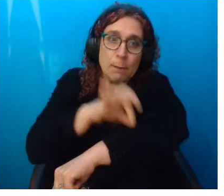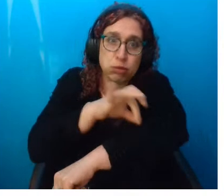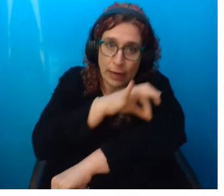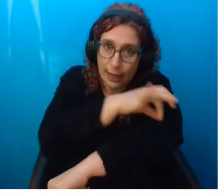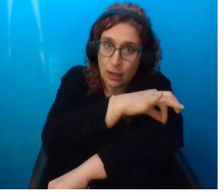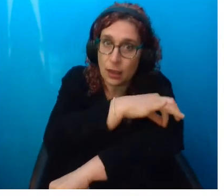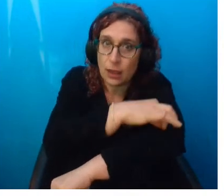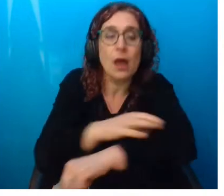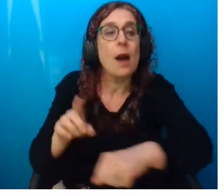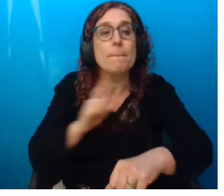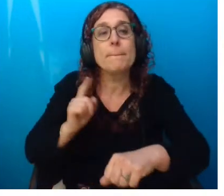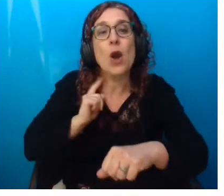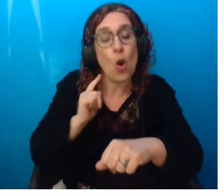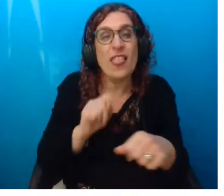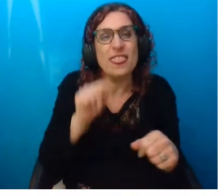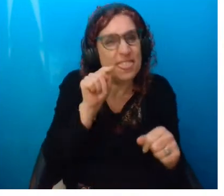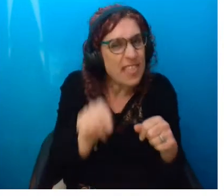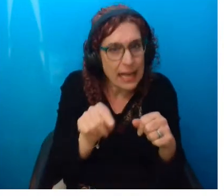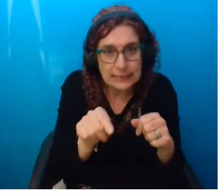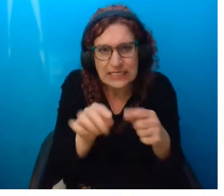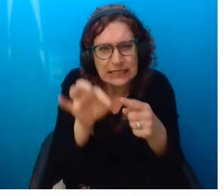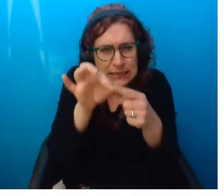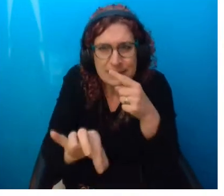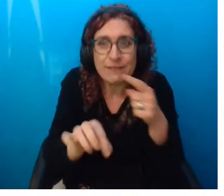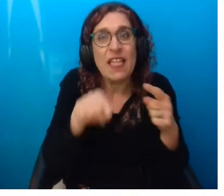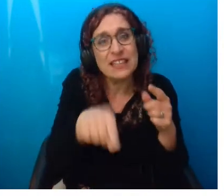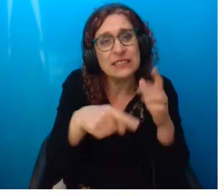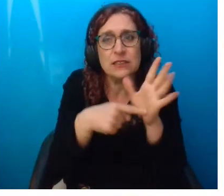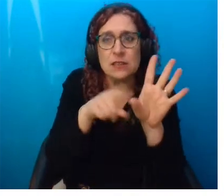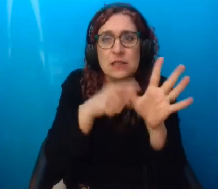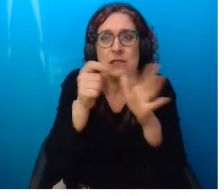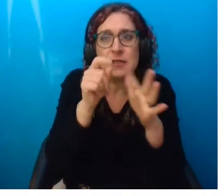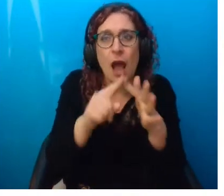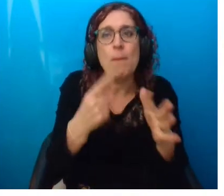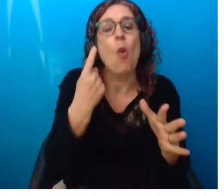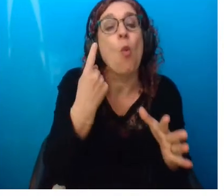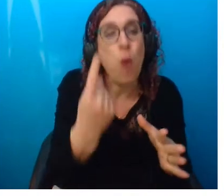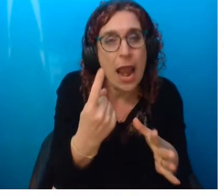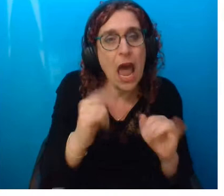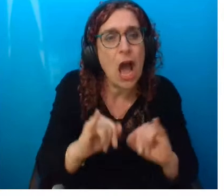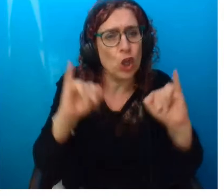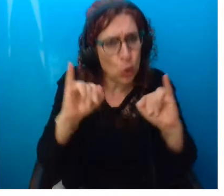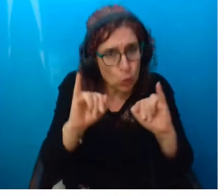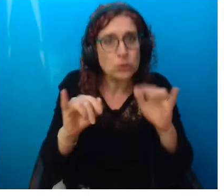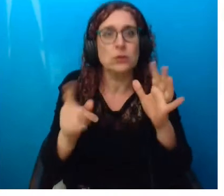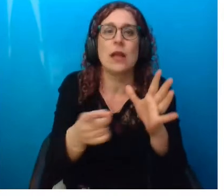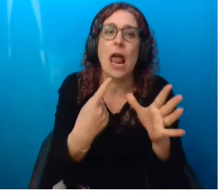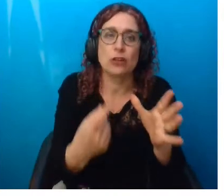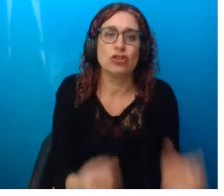is an acute type 1 allergy. Next slide.